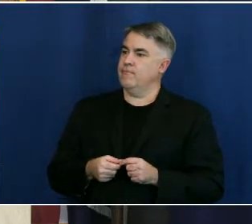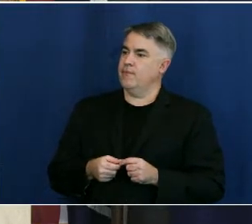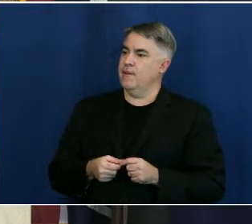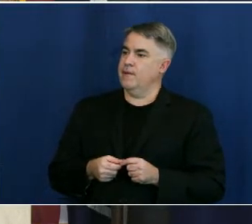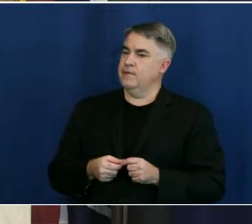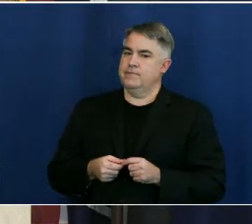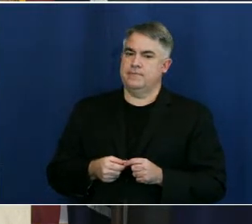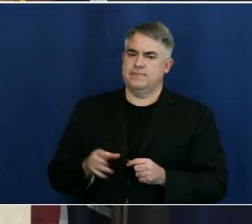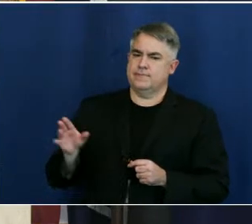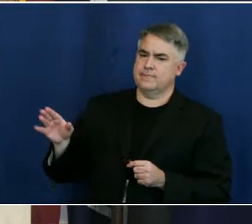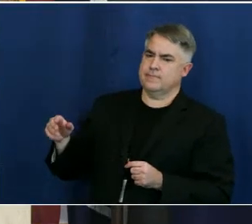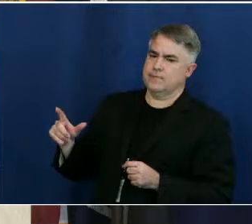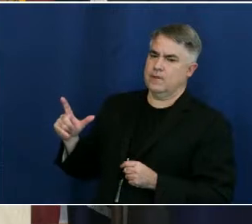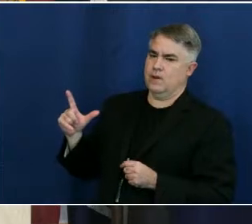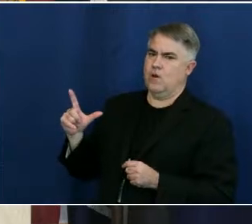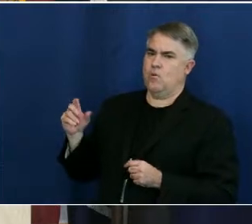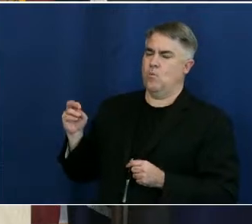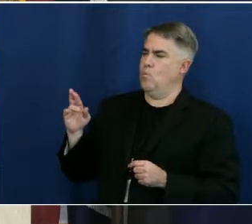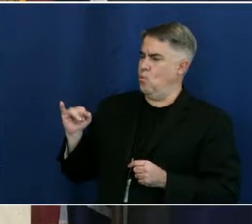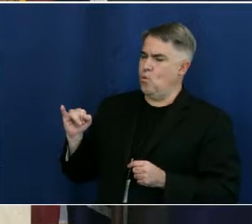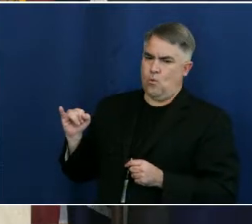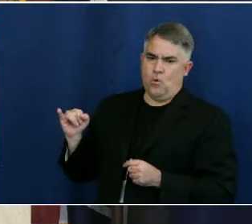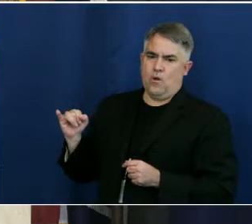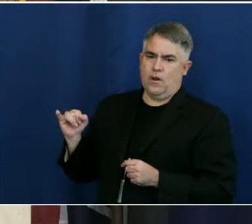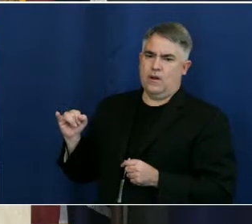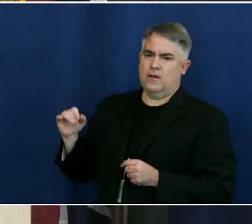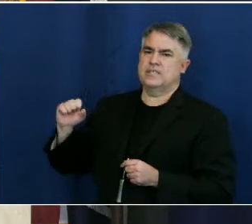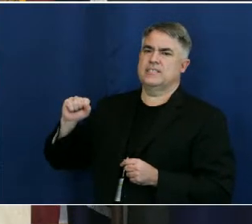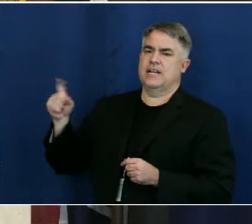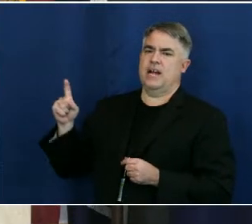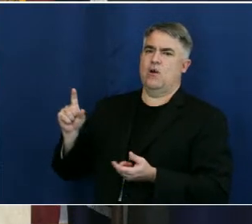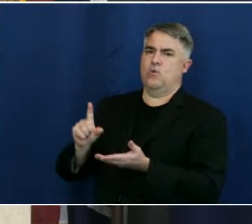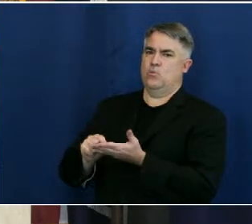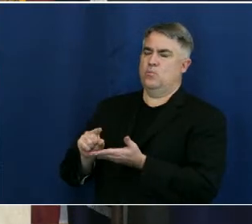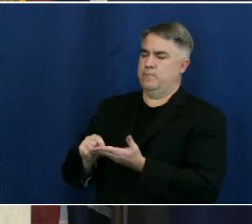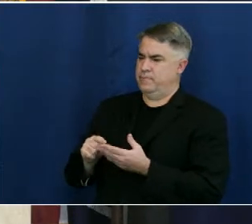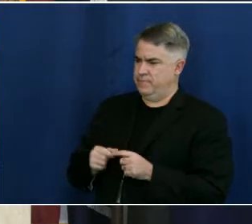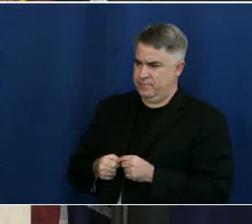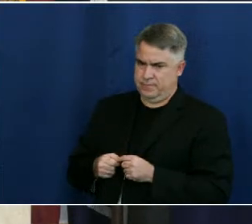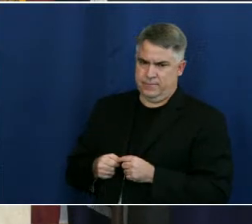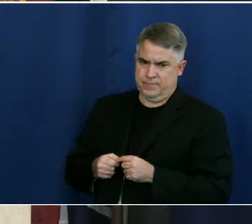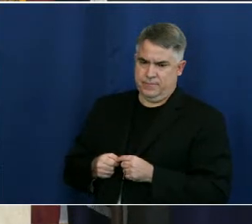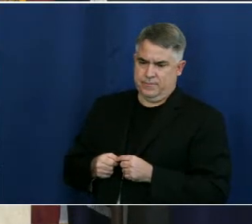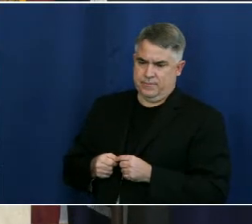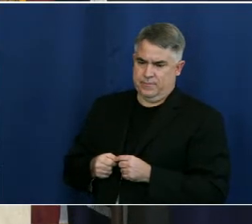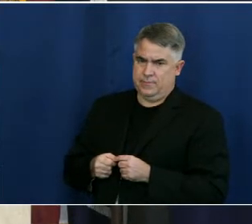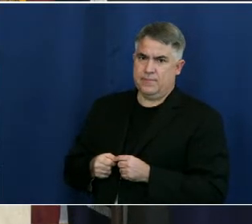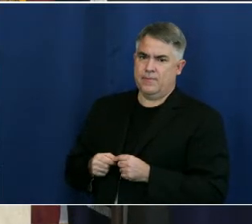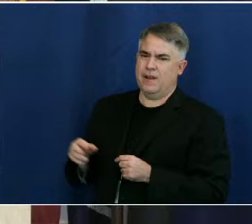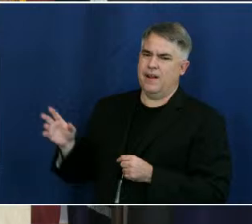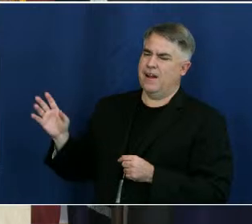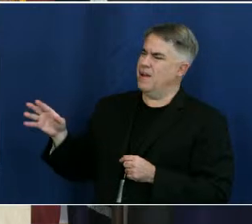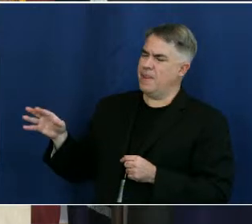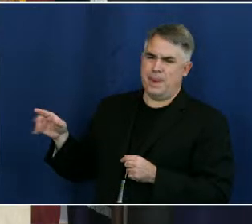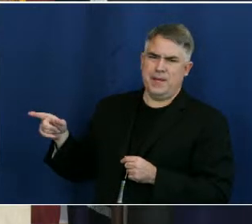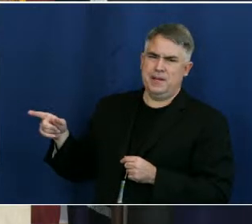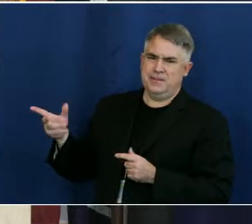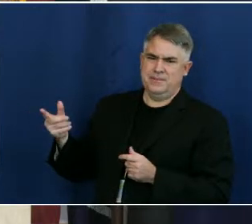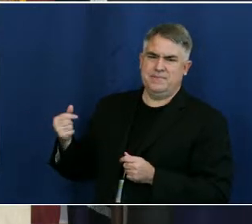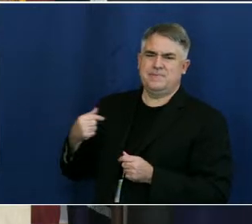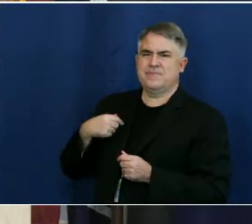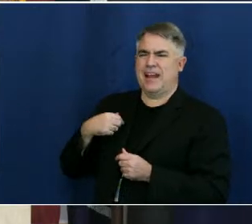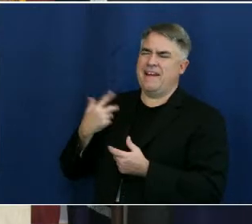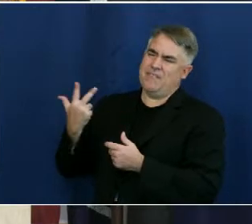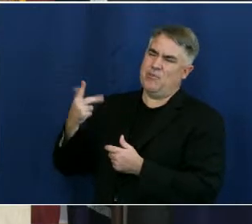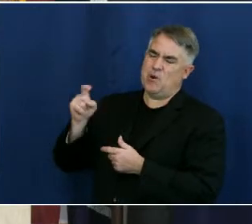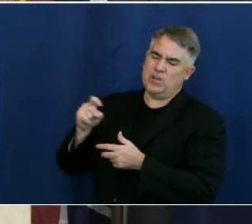Lori Weisberg at the San Diego Union Tribune, please state your question. This is kind of a three-part question, and it's related to